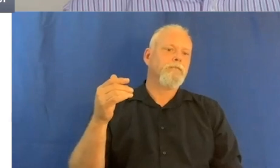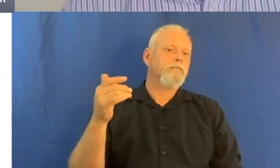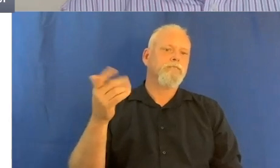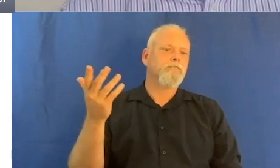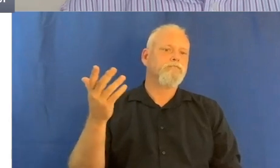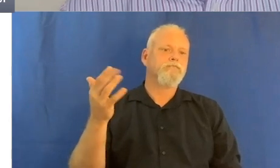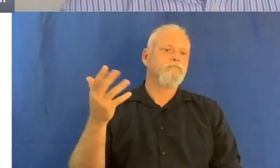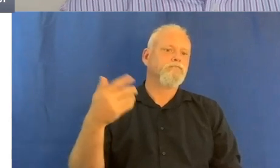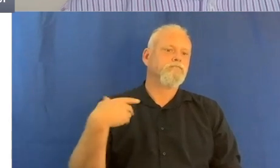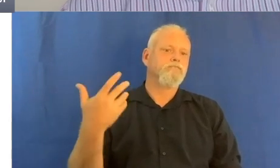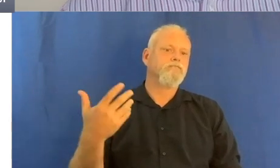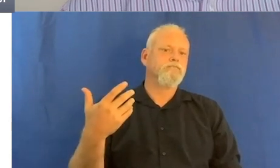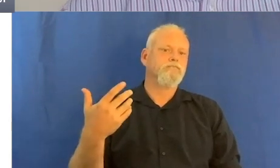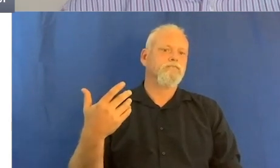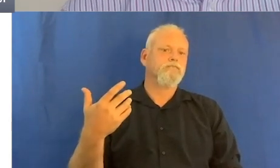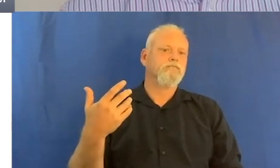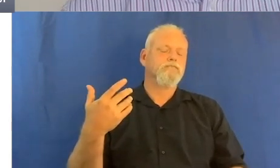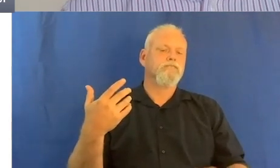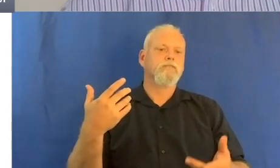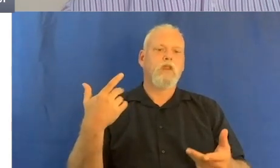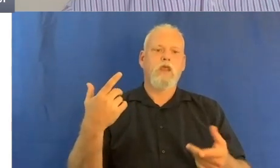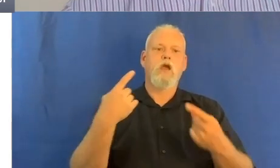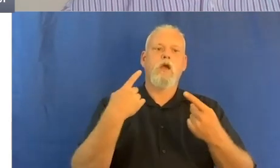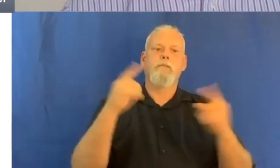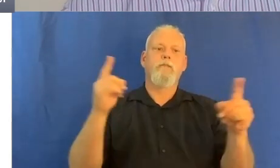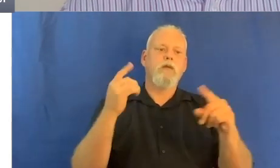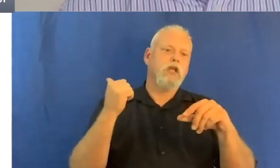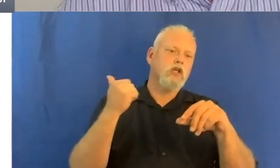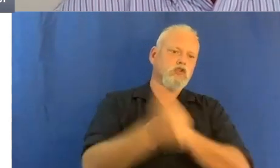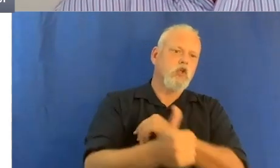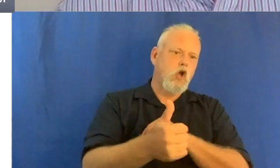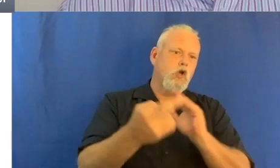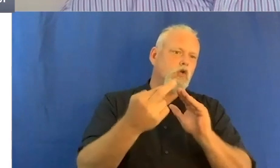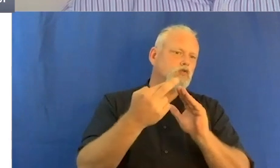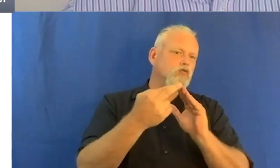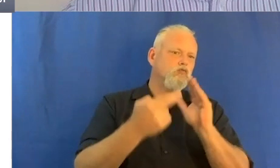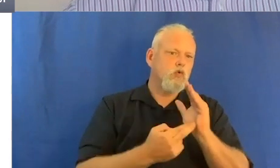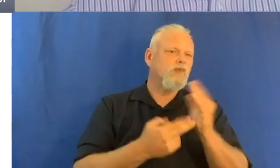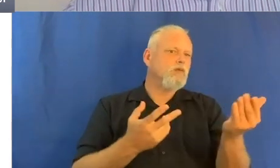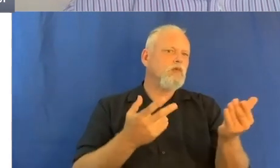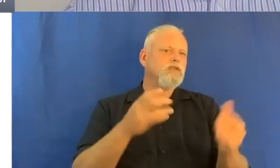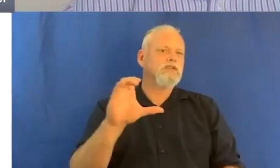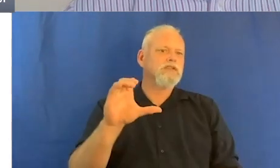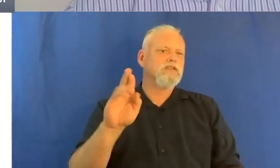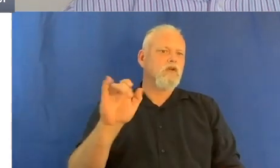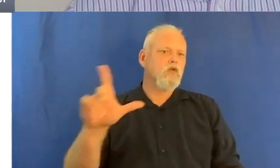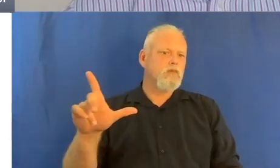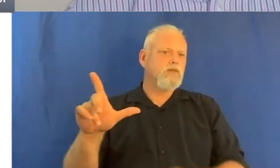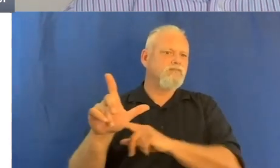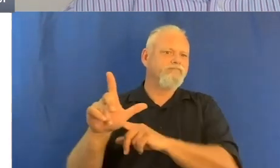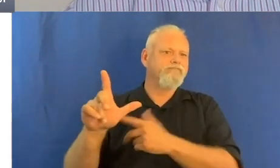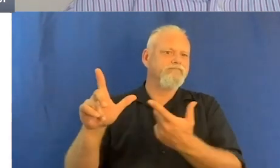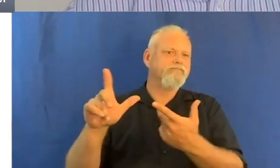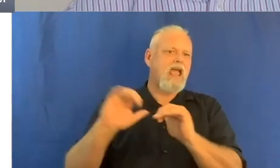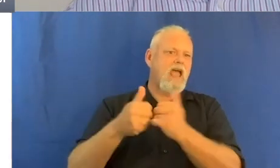their public charge rule, which is criminal in its effect. And we need Congress